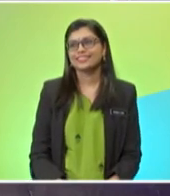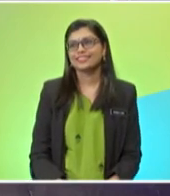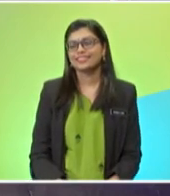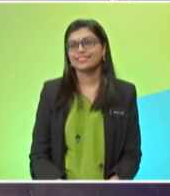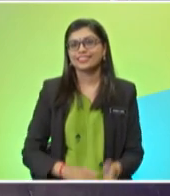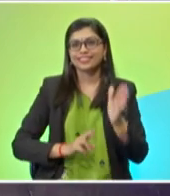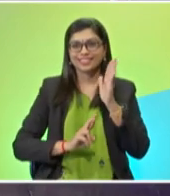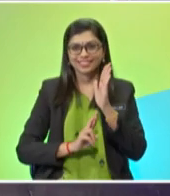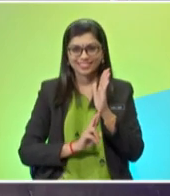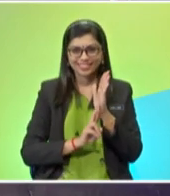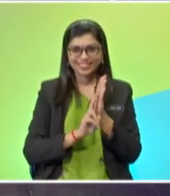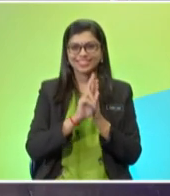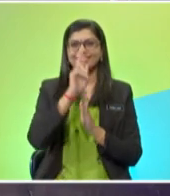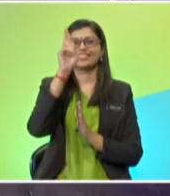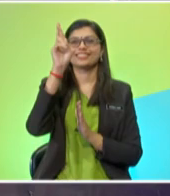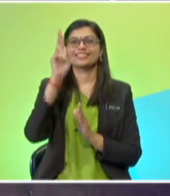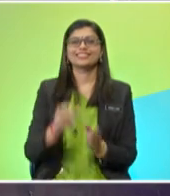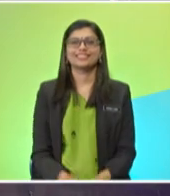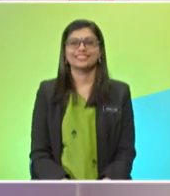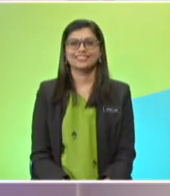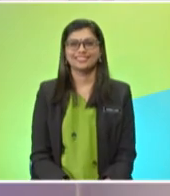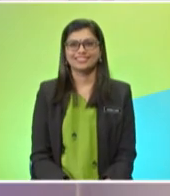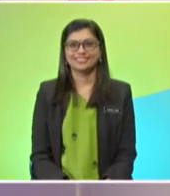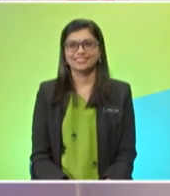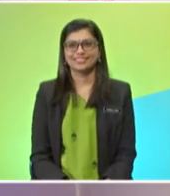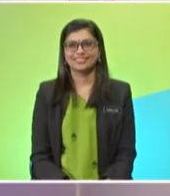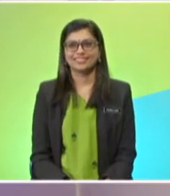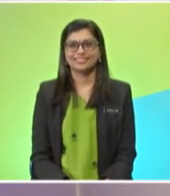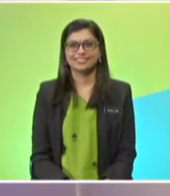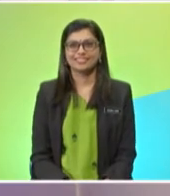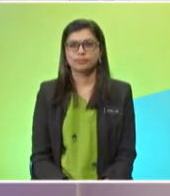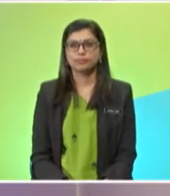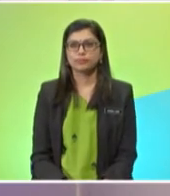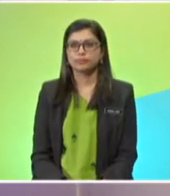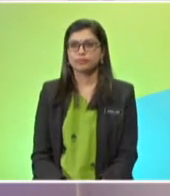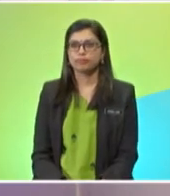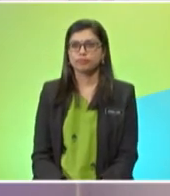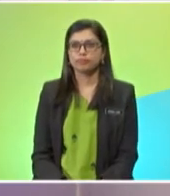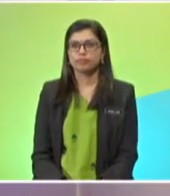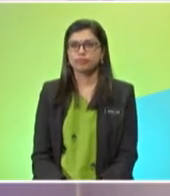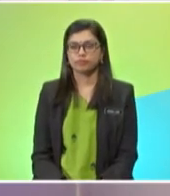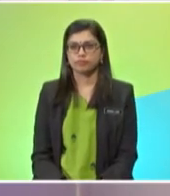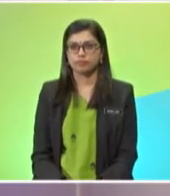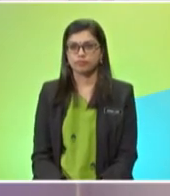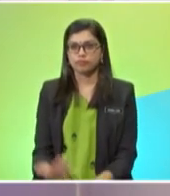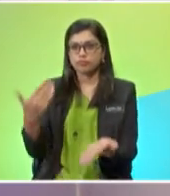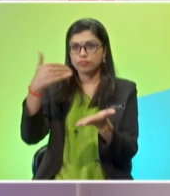A rocket. Yes, a rocket. Okay, I'm going to turn the picture again.